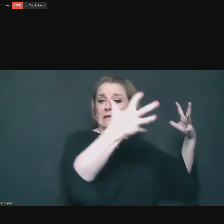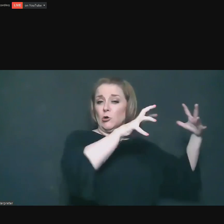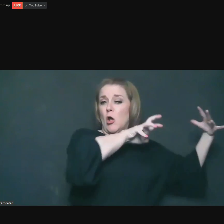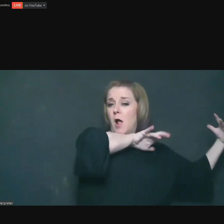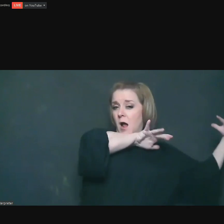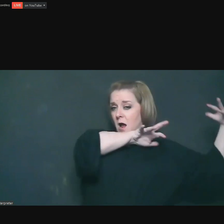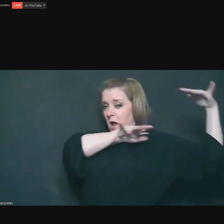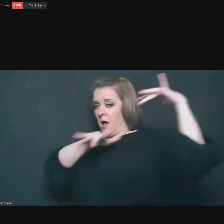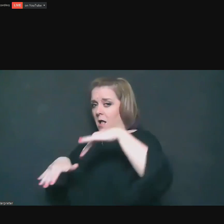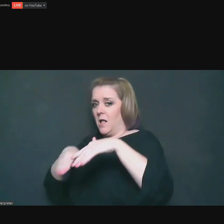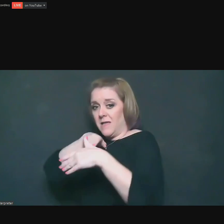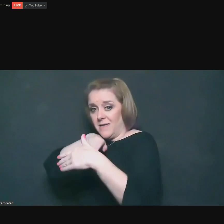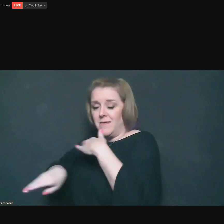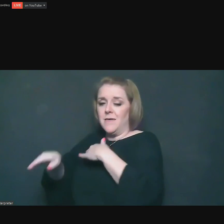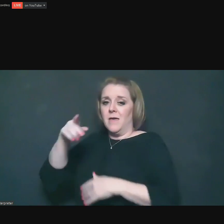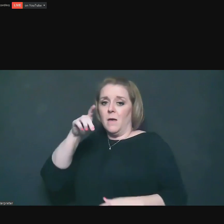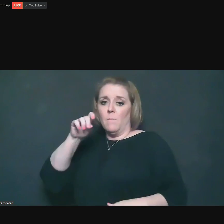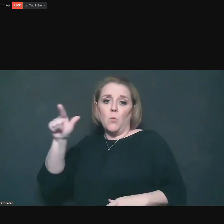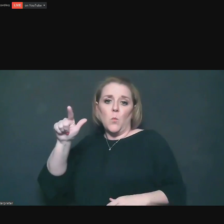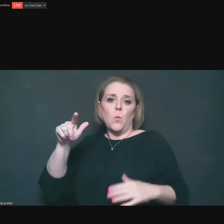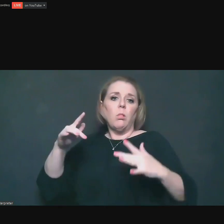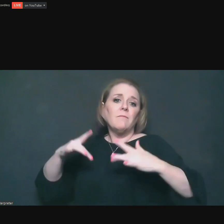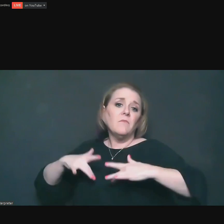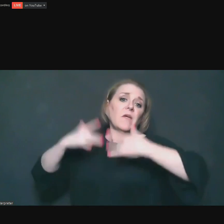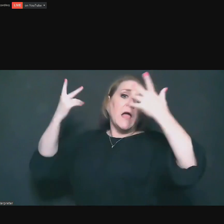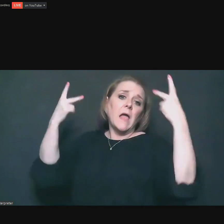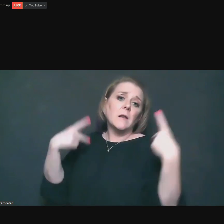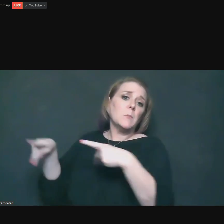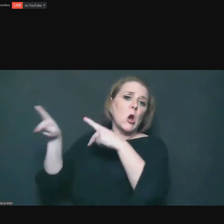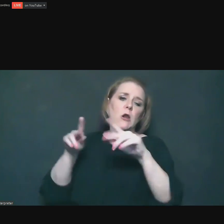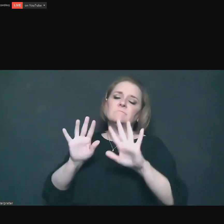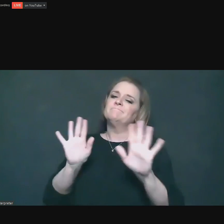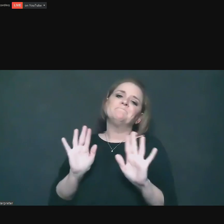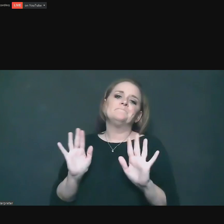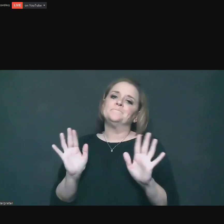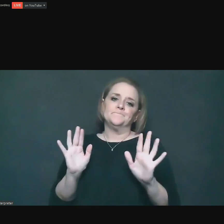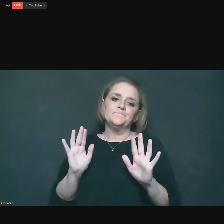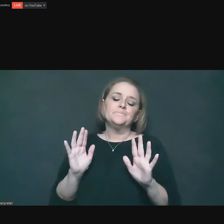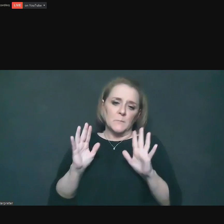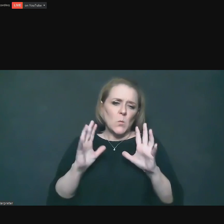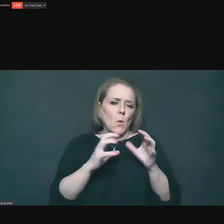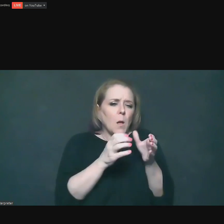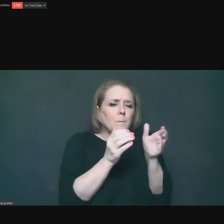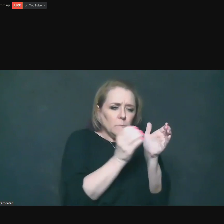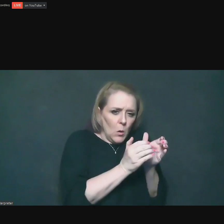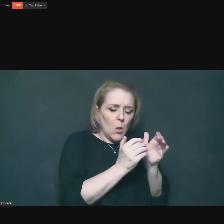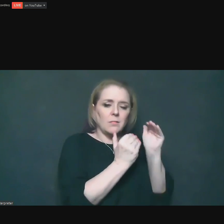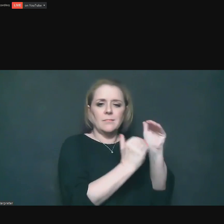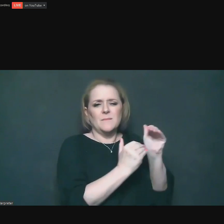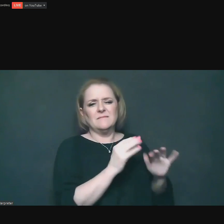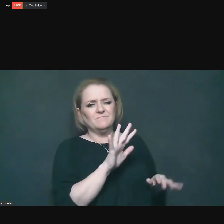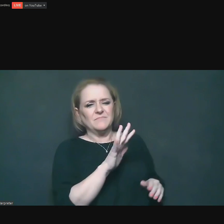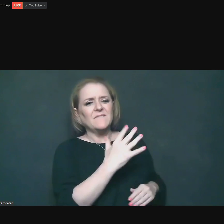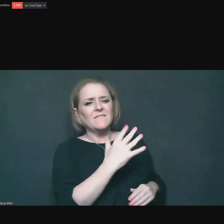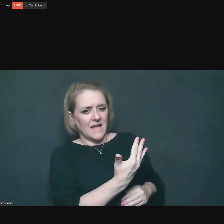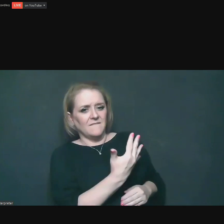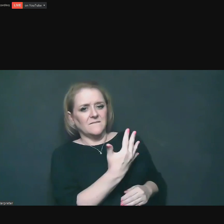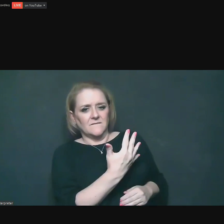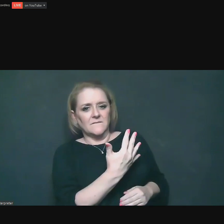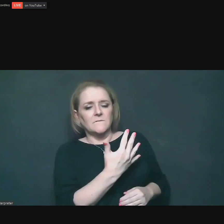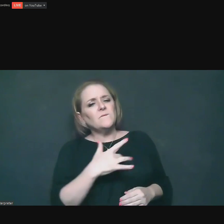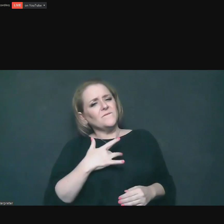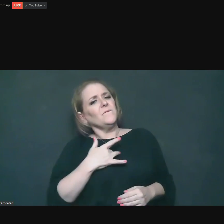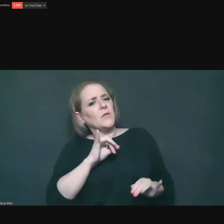together and having events or anything like that, as well as just being at the pool in large numbers. And so we think those are